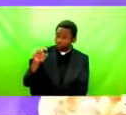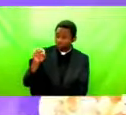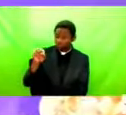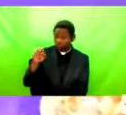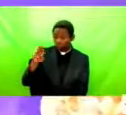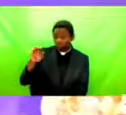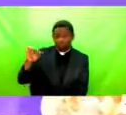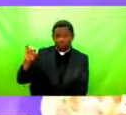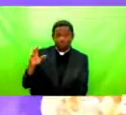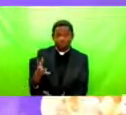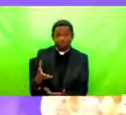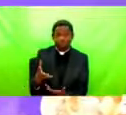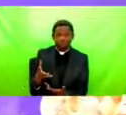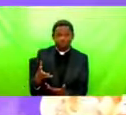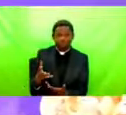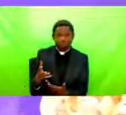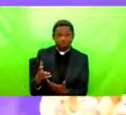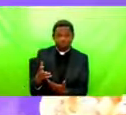you need Uber.